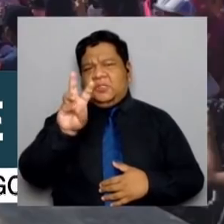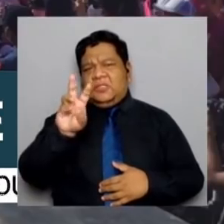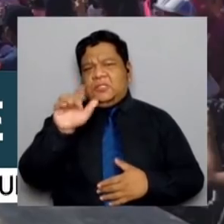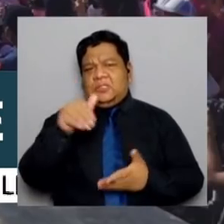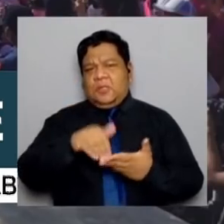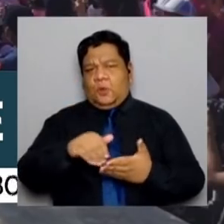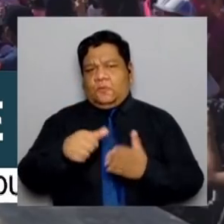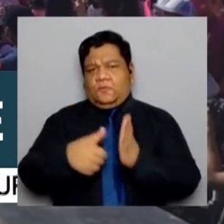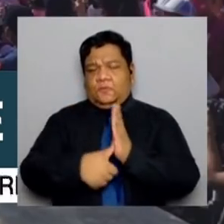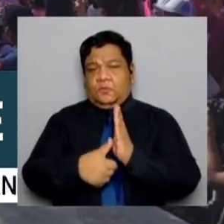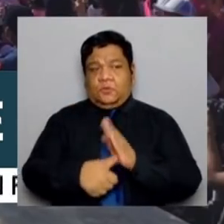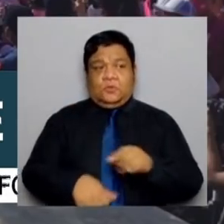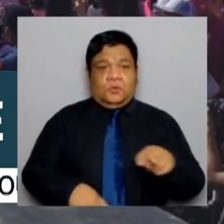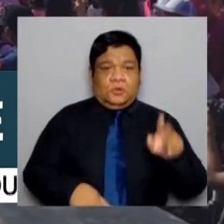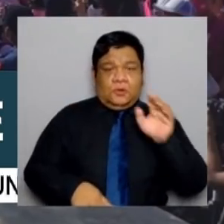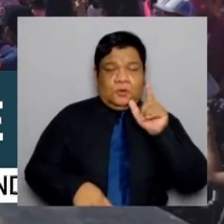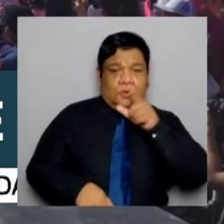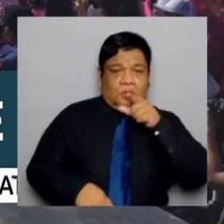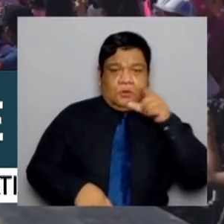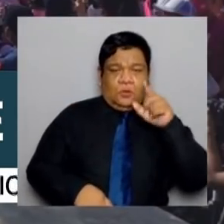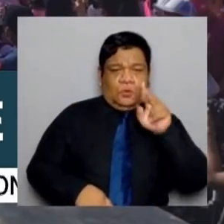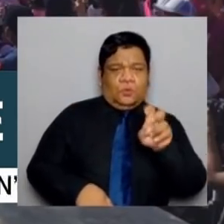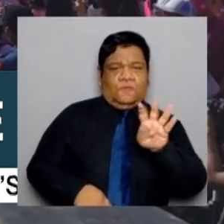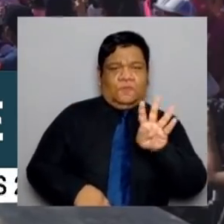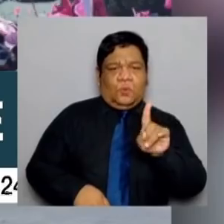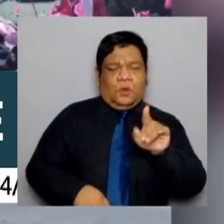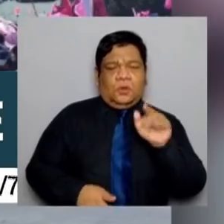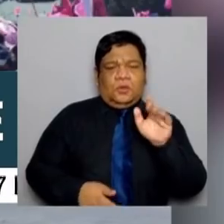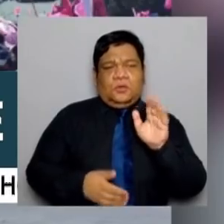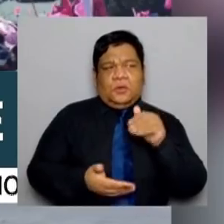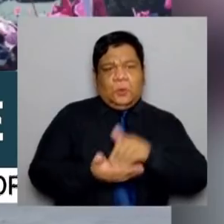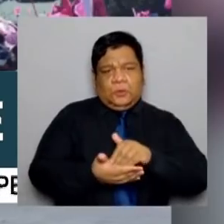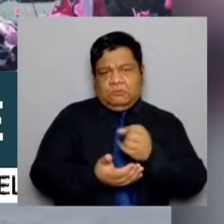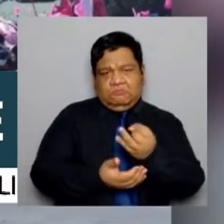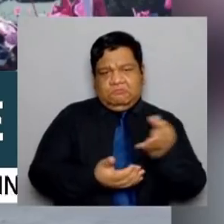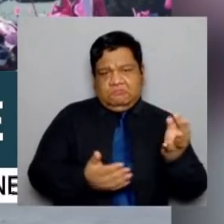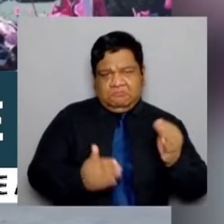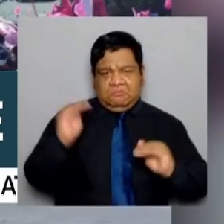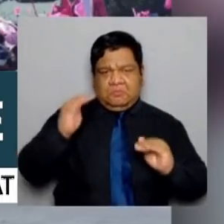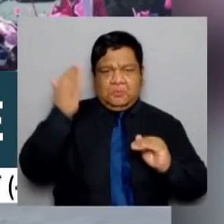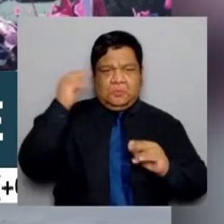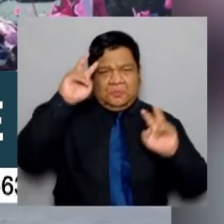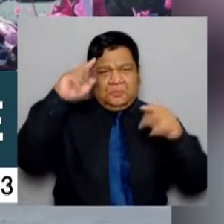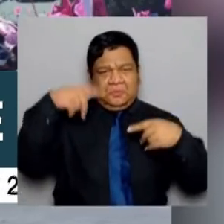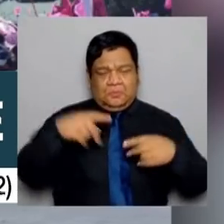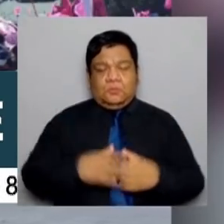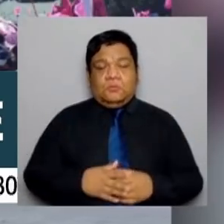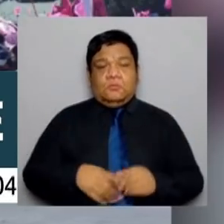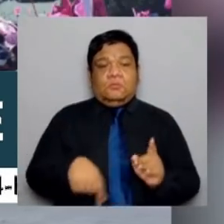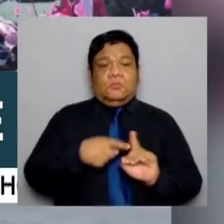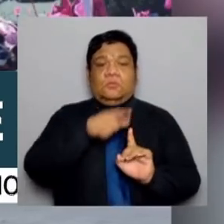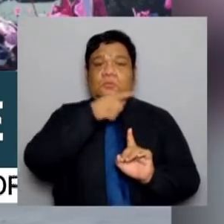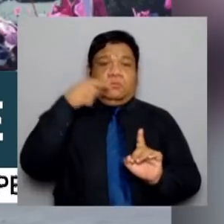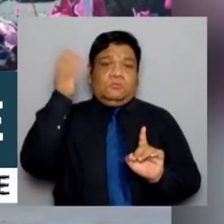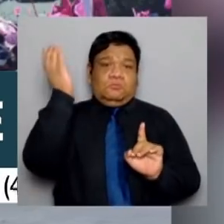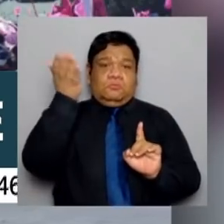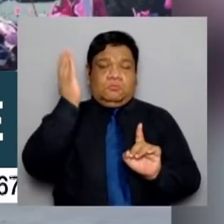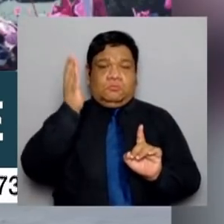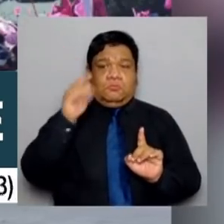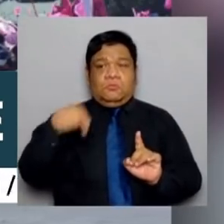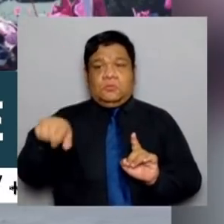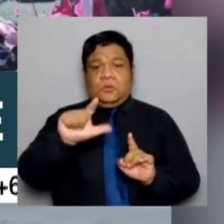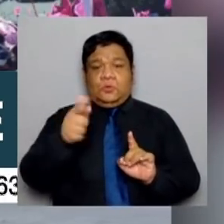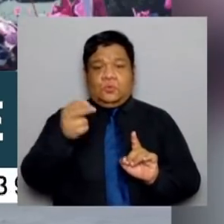got 241,000 in Leyte province. In her speech in this province, where local officials have openly supported